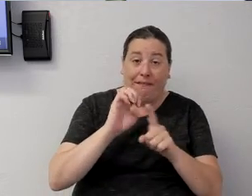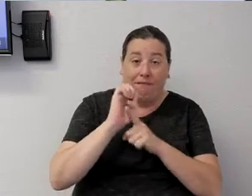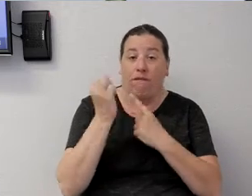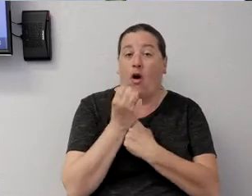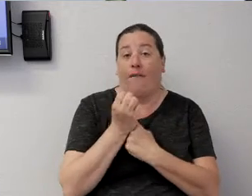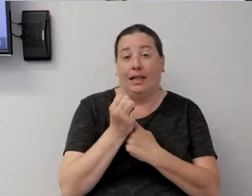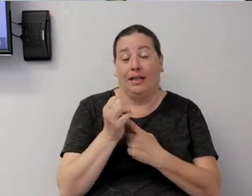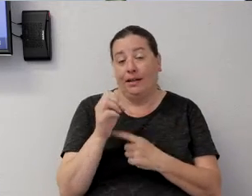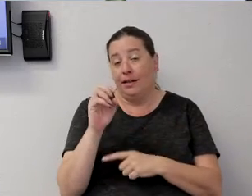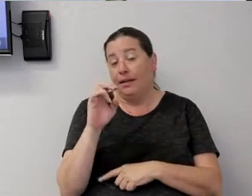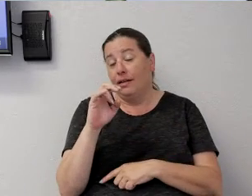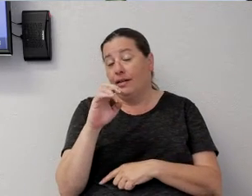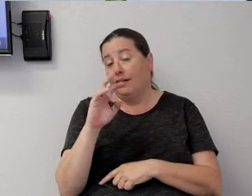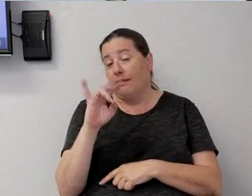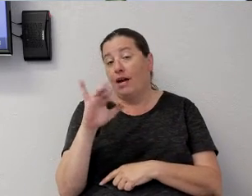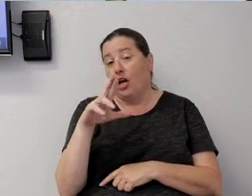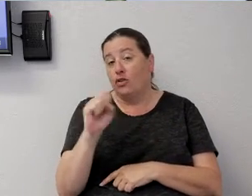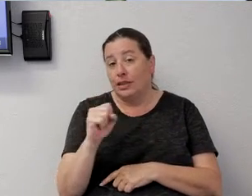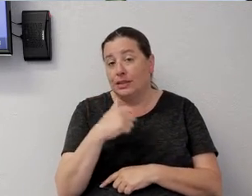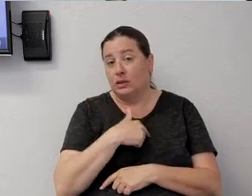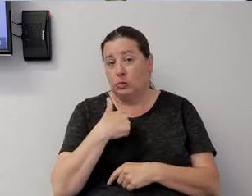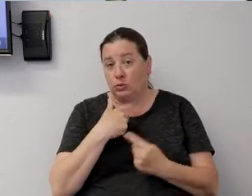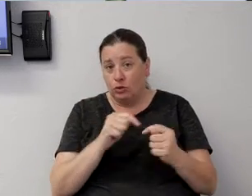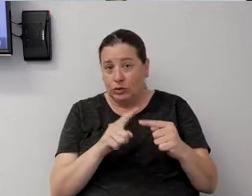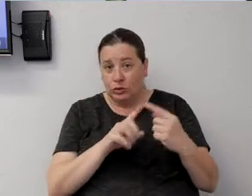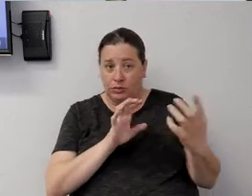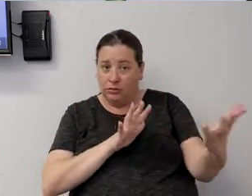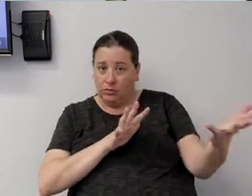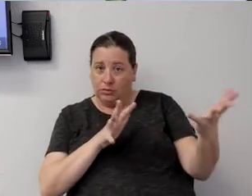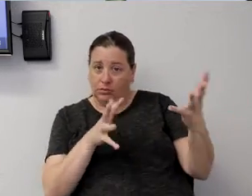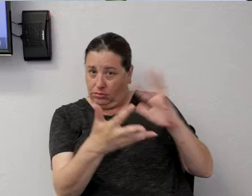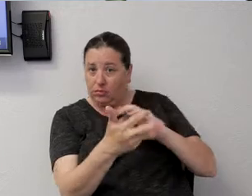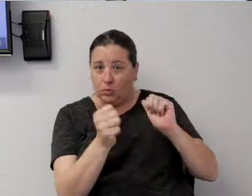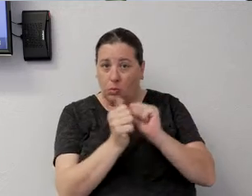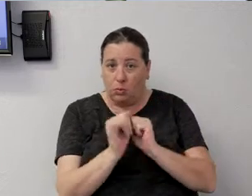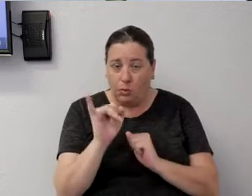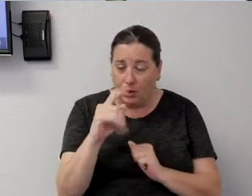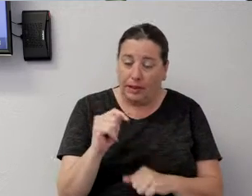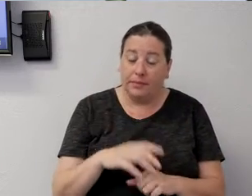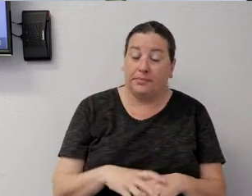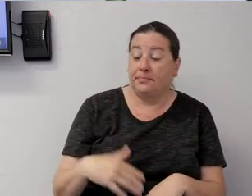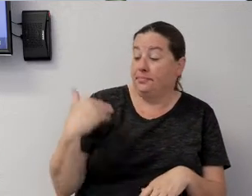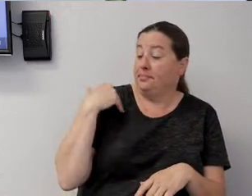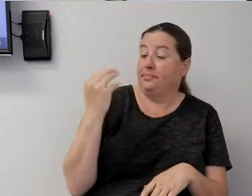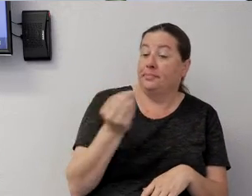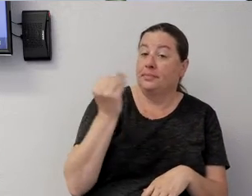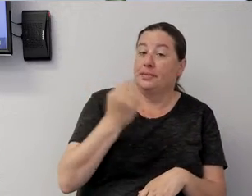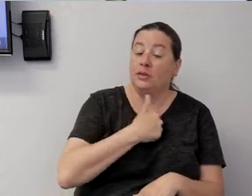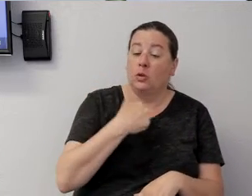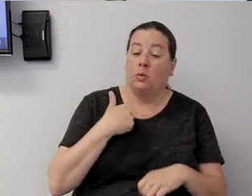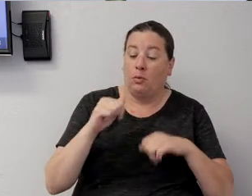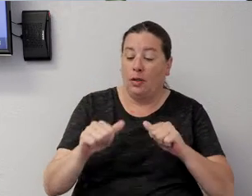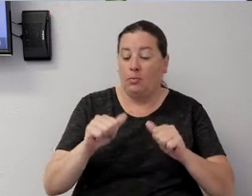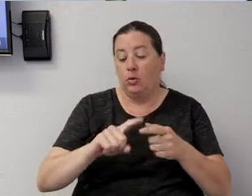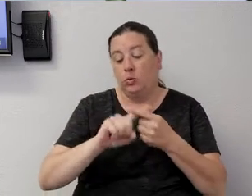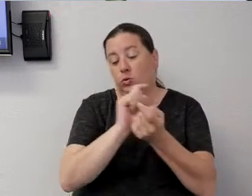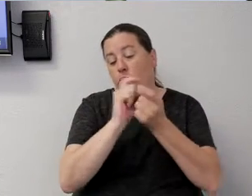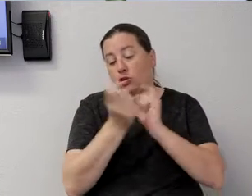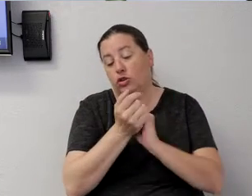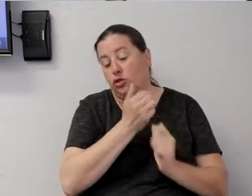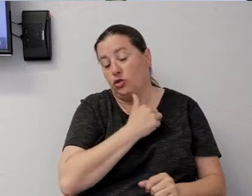So just this week, on Monday, we were able to change our PPE